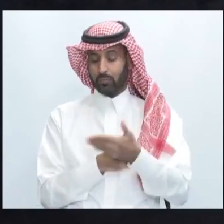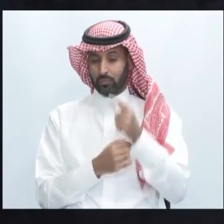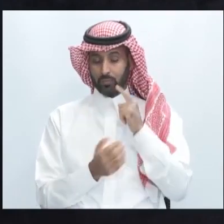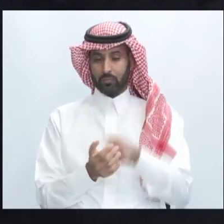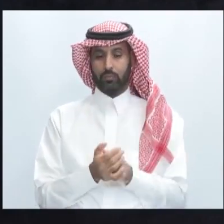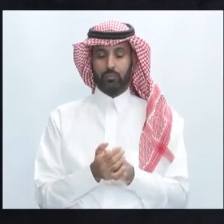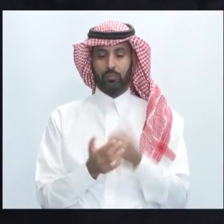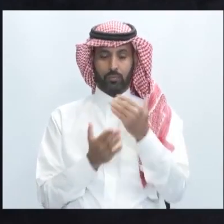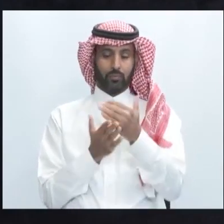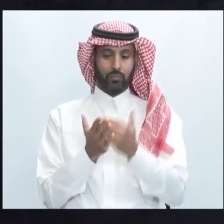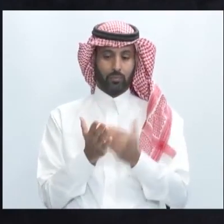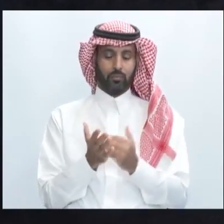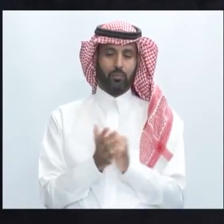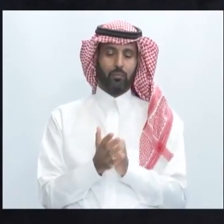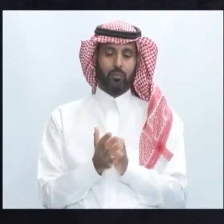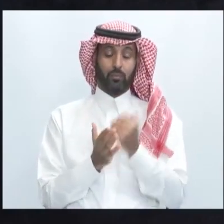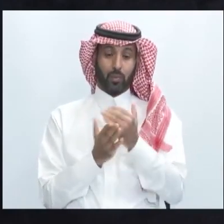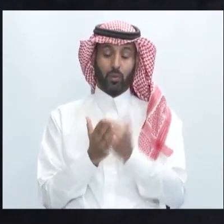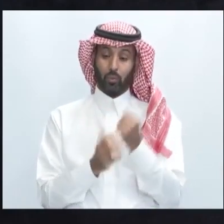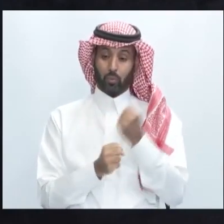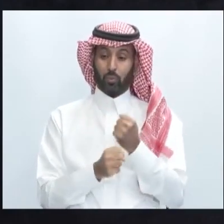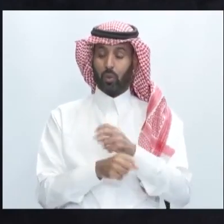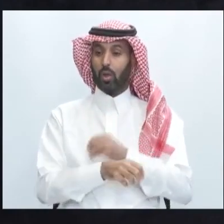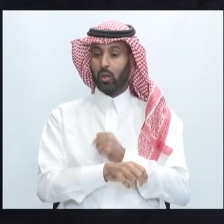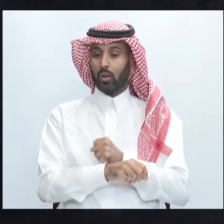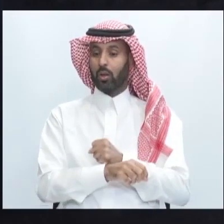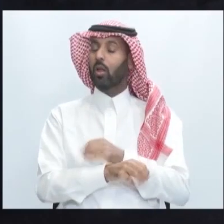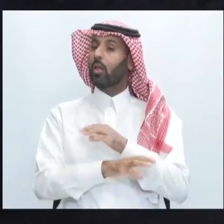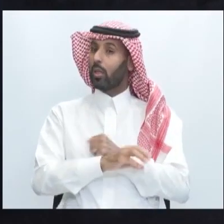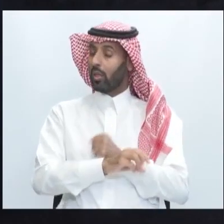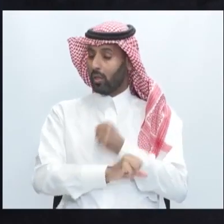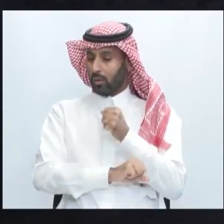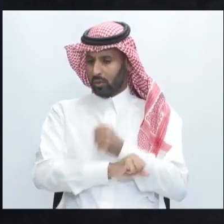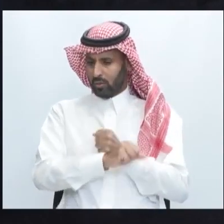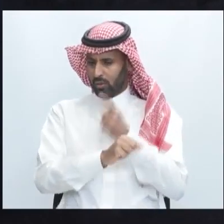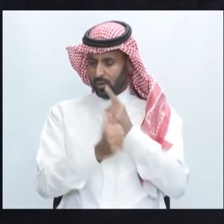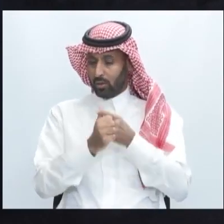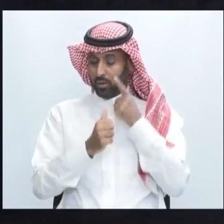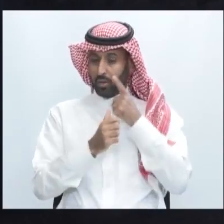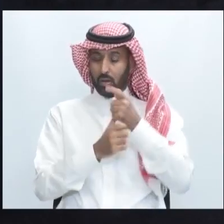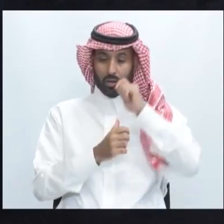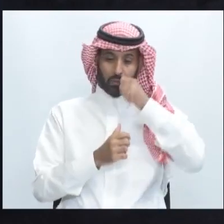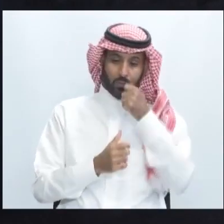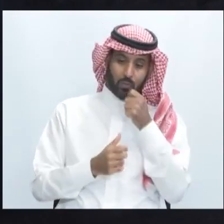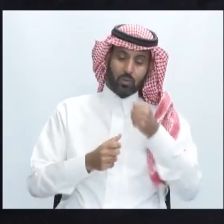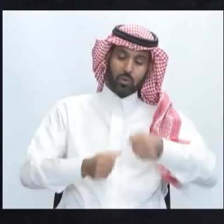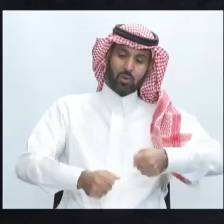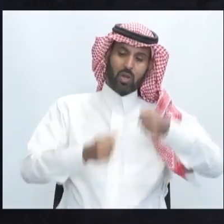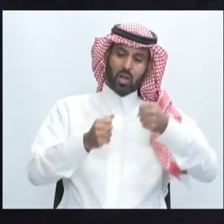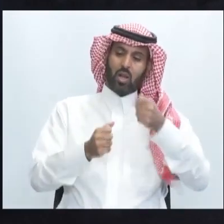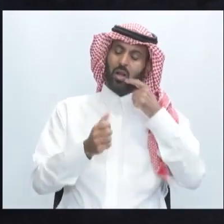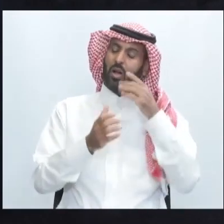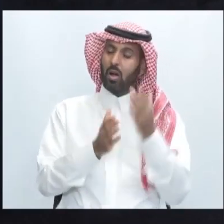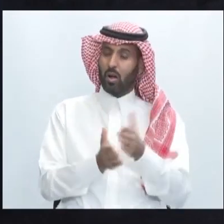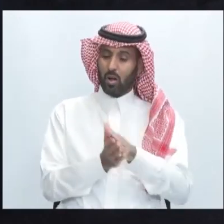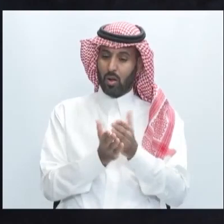to-do list. And you'll also see the arm load, the picture of the man carrying the books. He has an arm